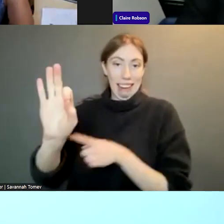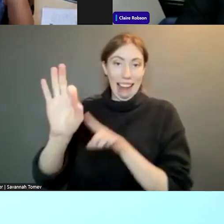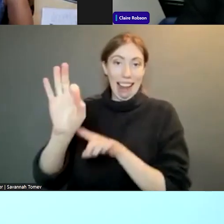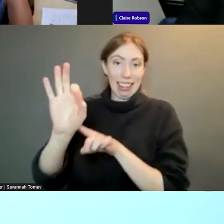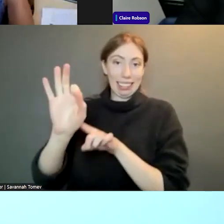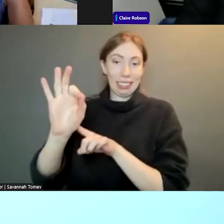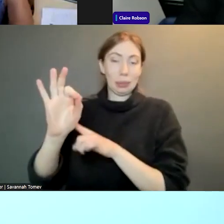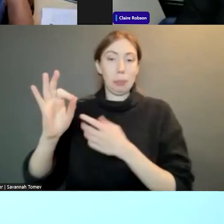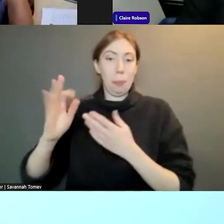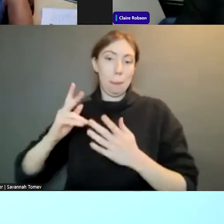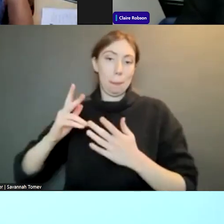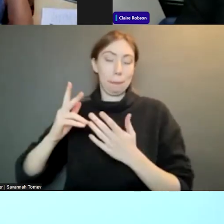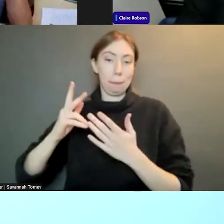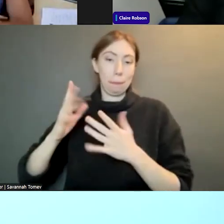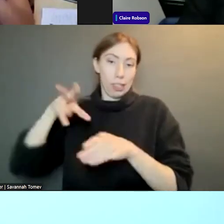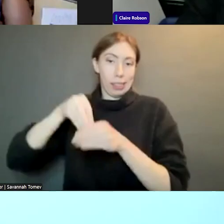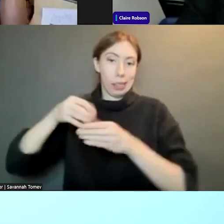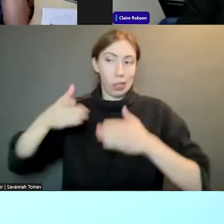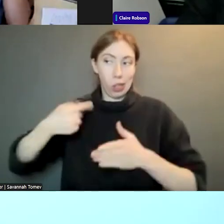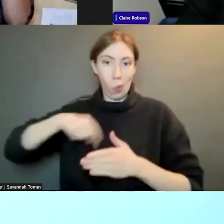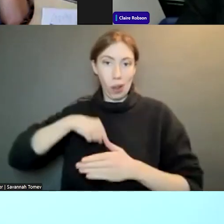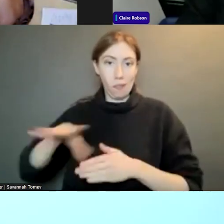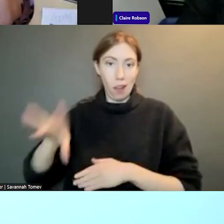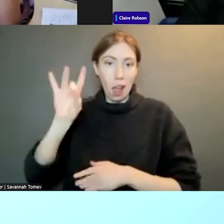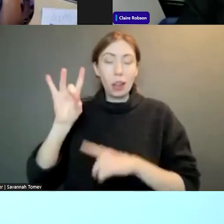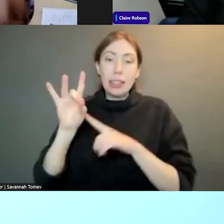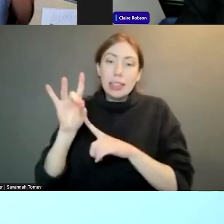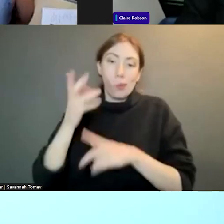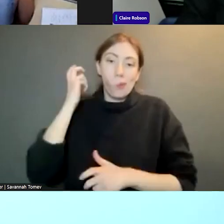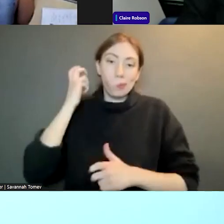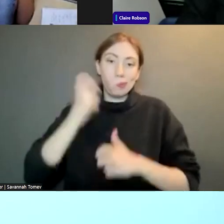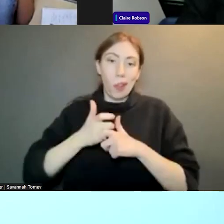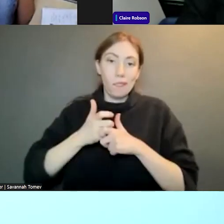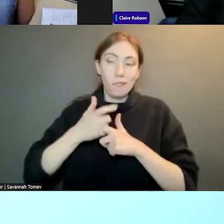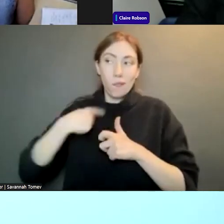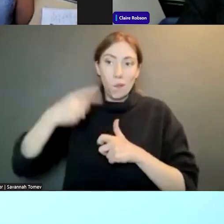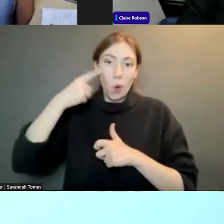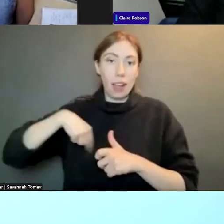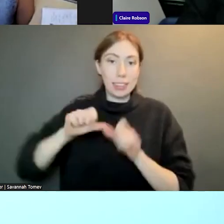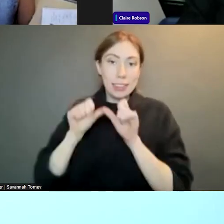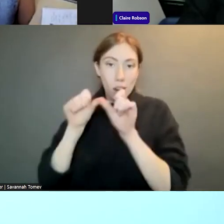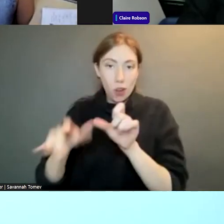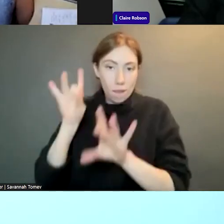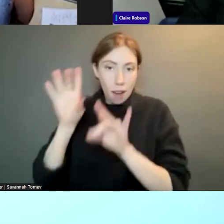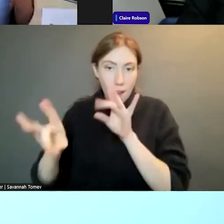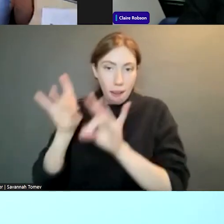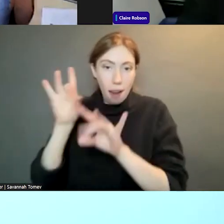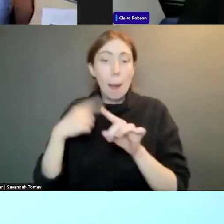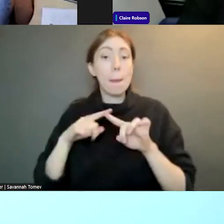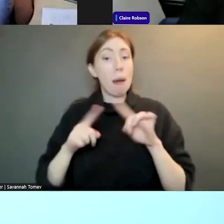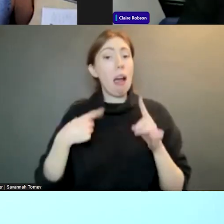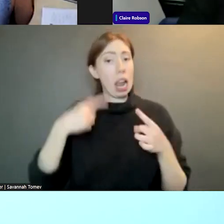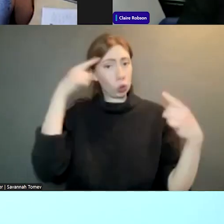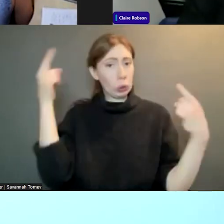was extremely difficult to find participants. But I do agree that from my own